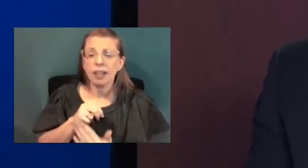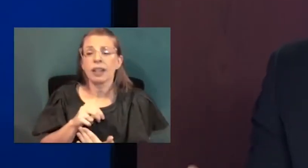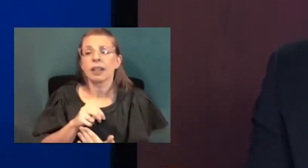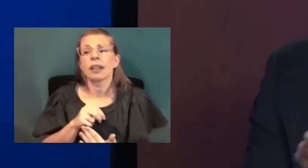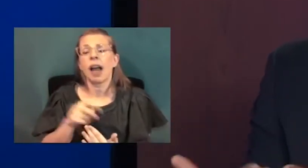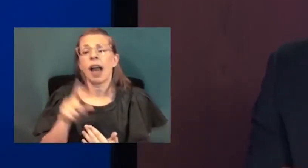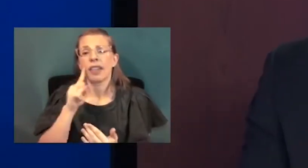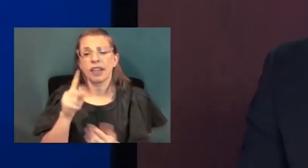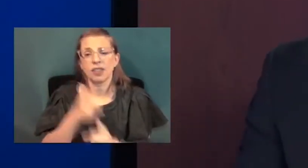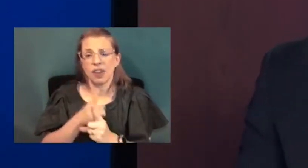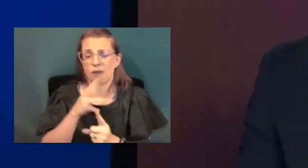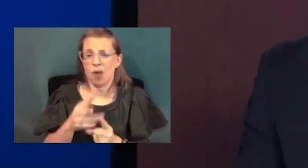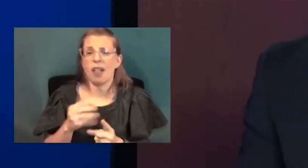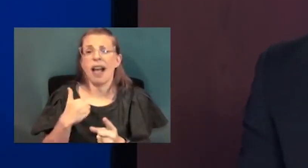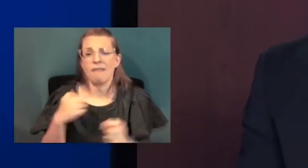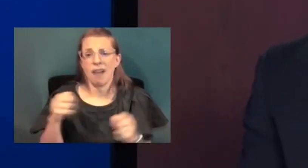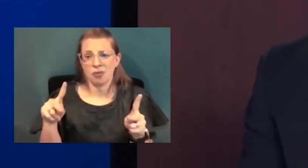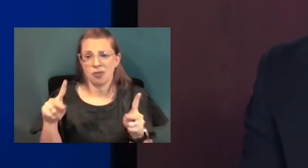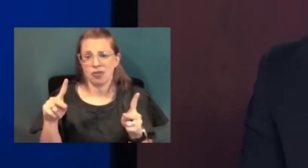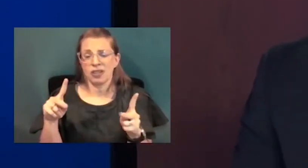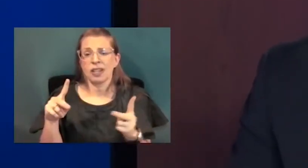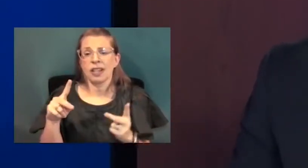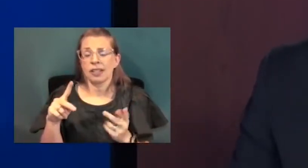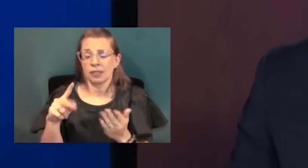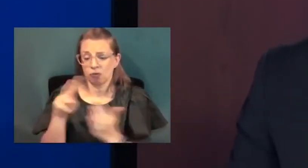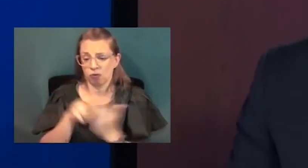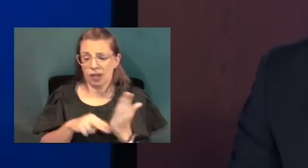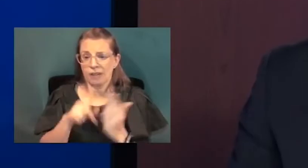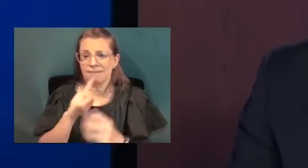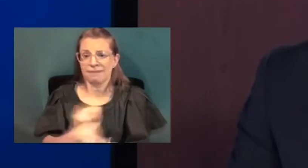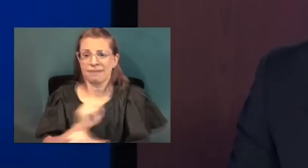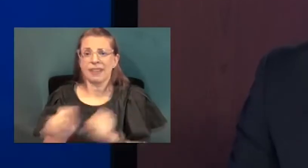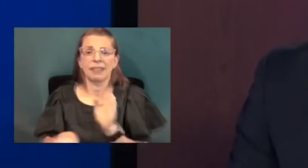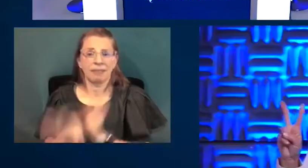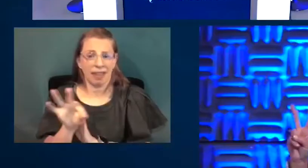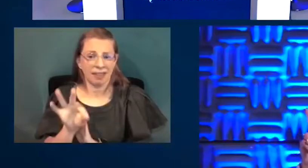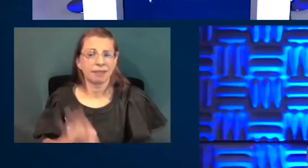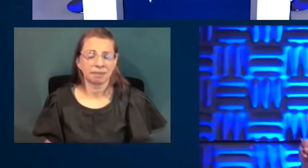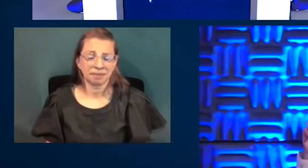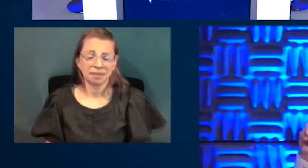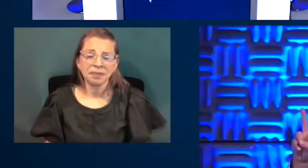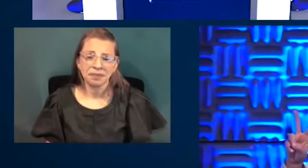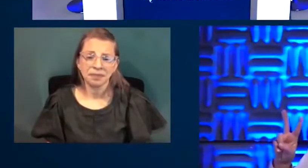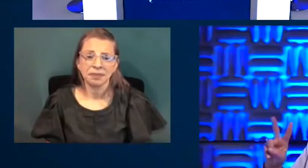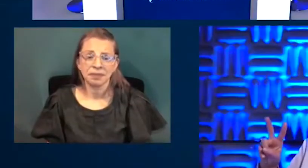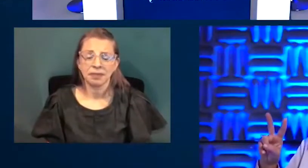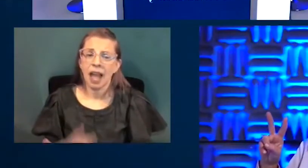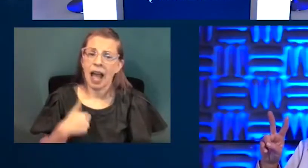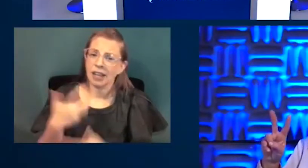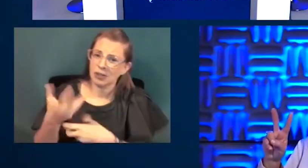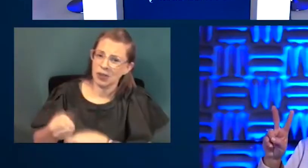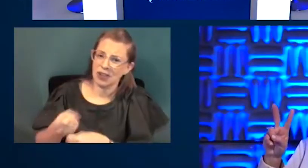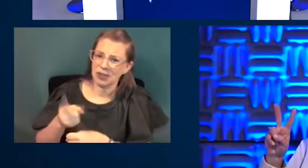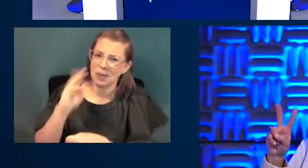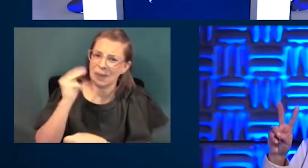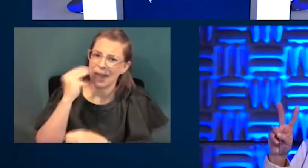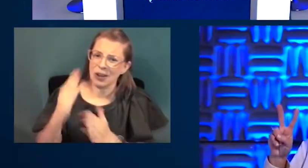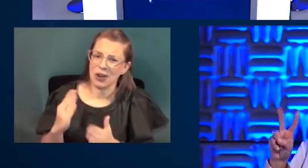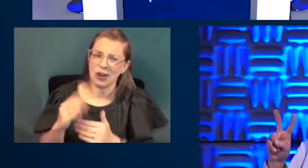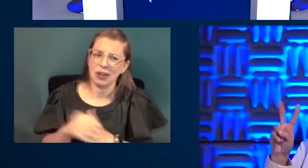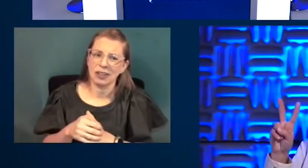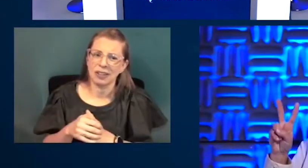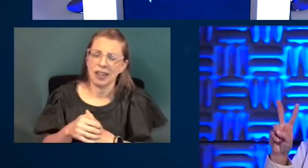truth is. And that's the best way that I've looked to balance it over time as well. I trust you, Mayor. I think you're going to do the right thing. So I'm going to trust your tweets